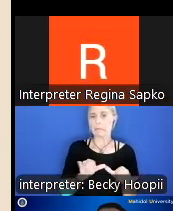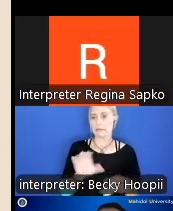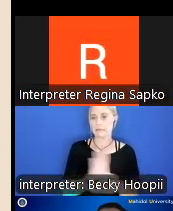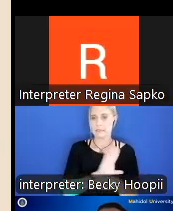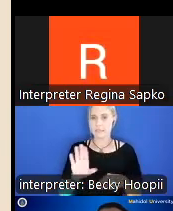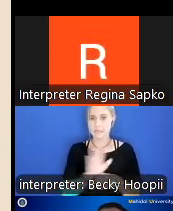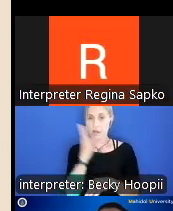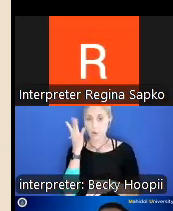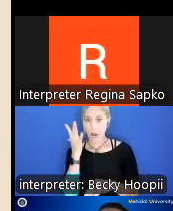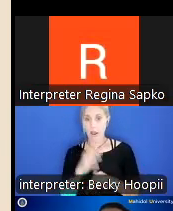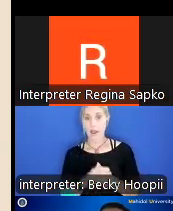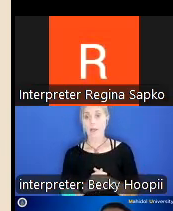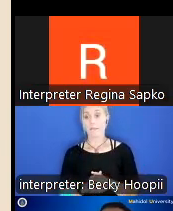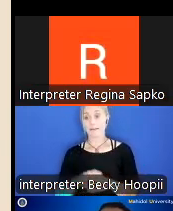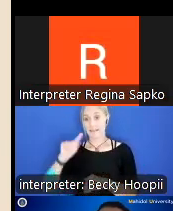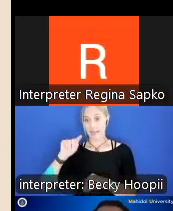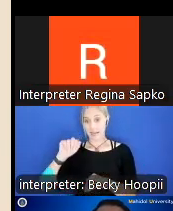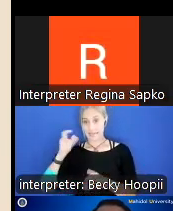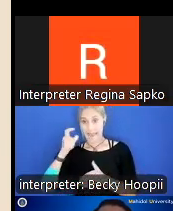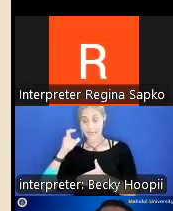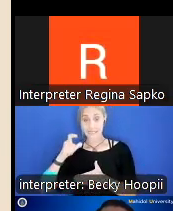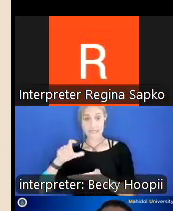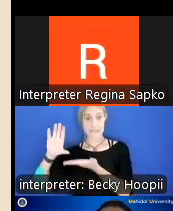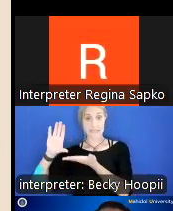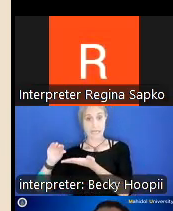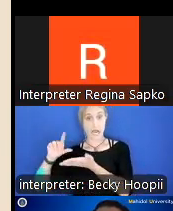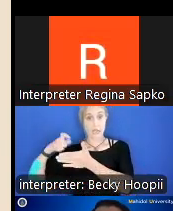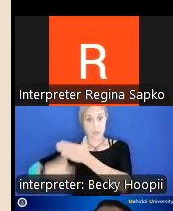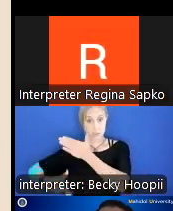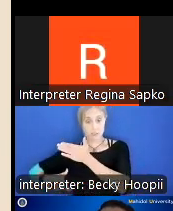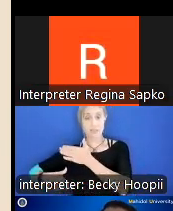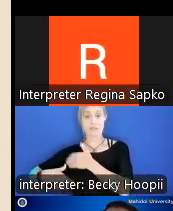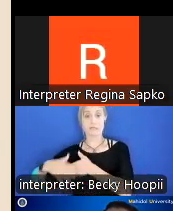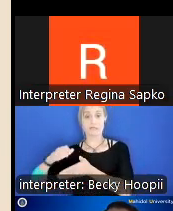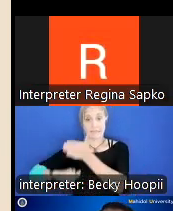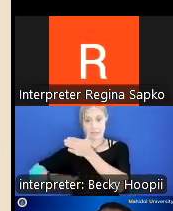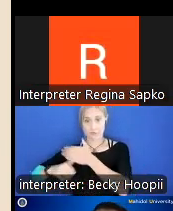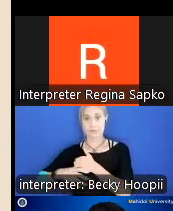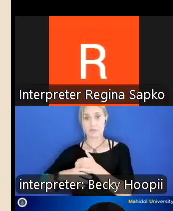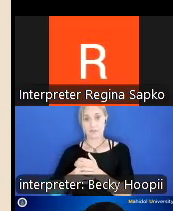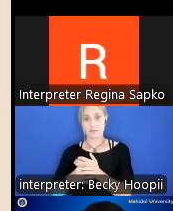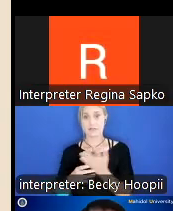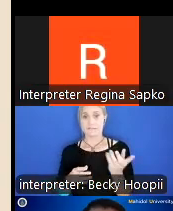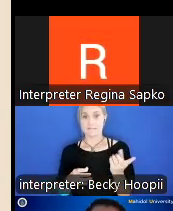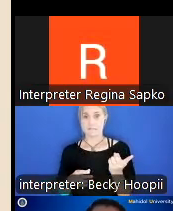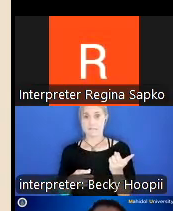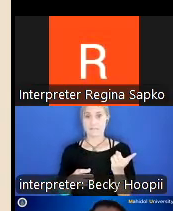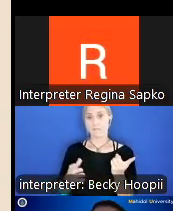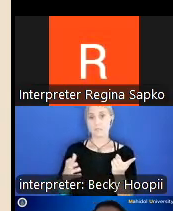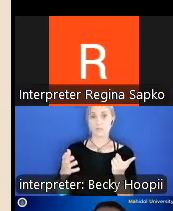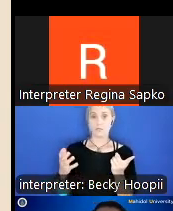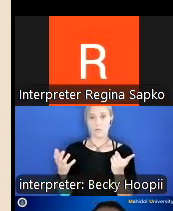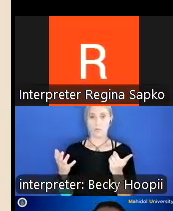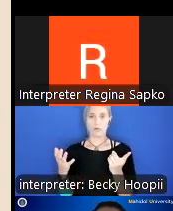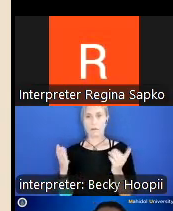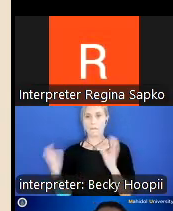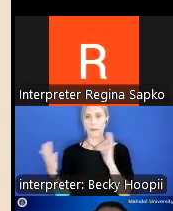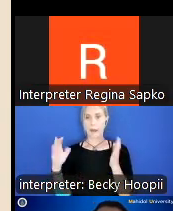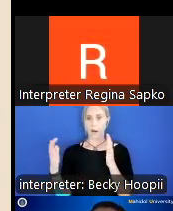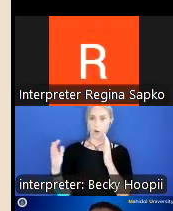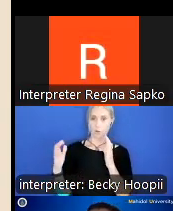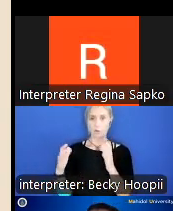tax deduction as might be comply with the big company more than 100 employee,